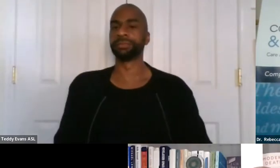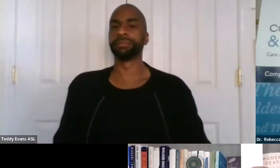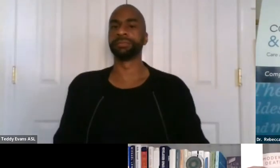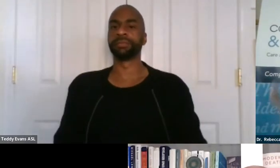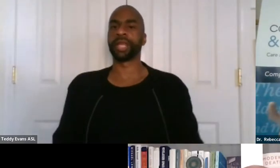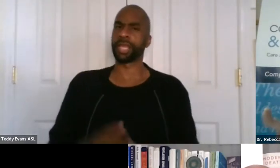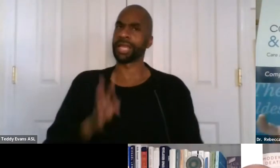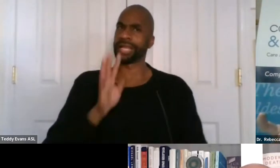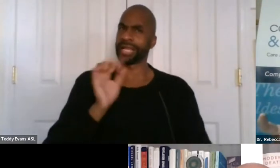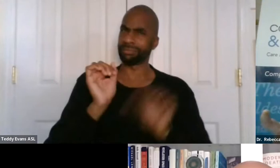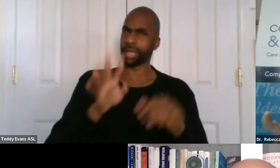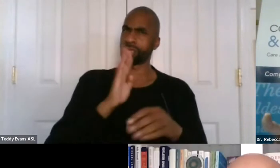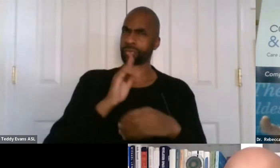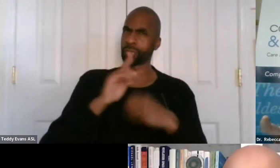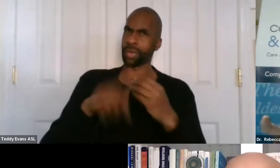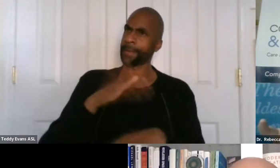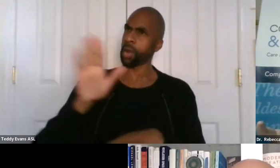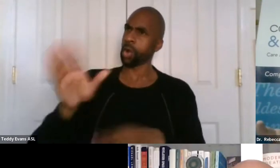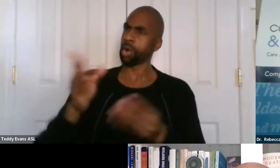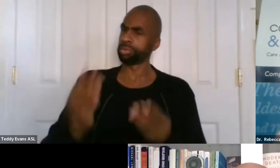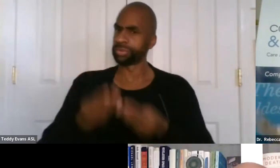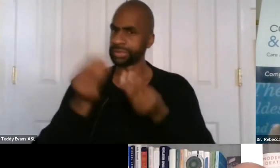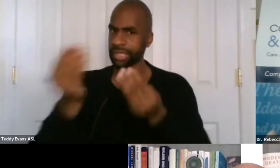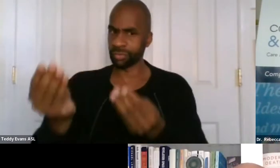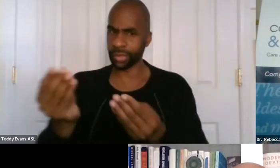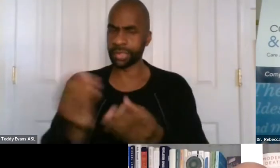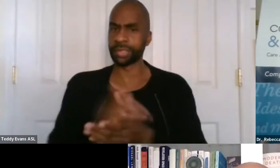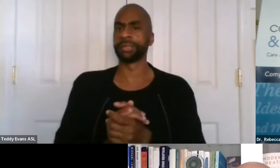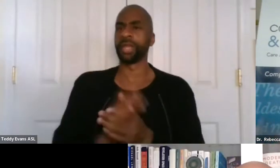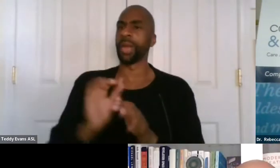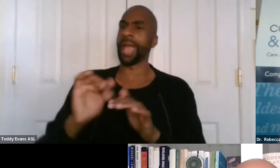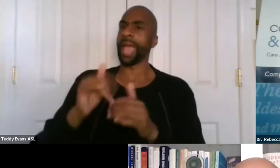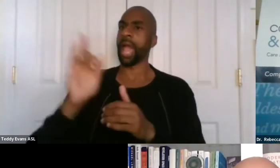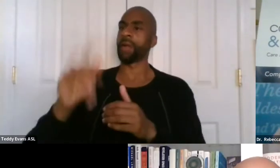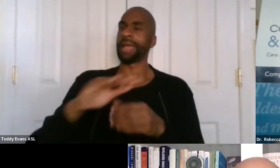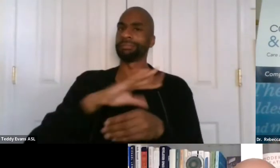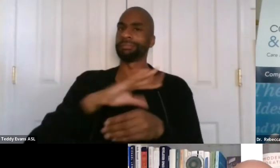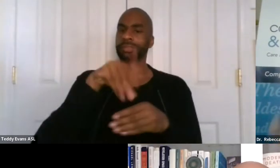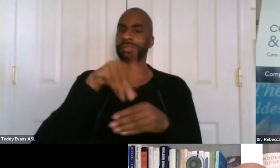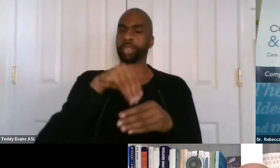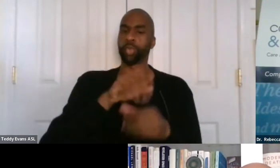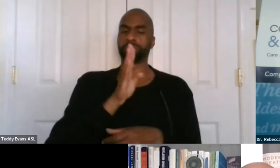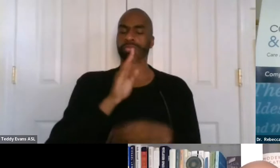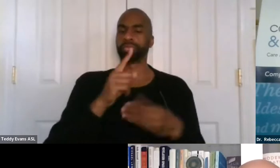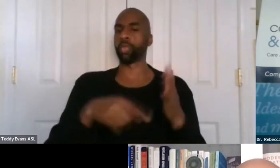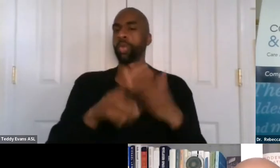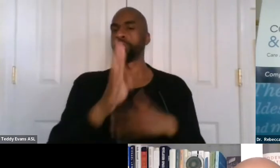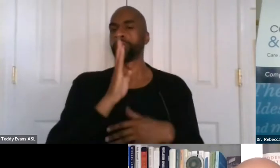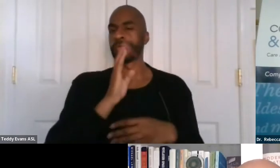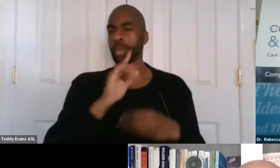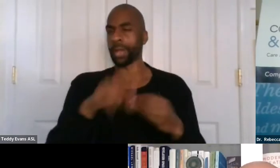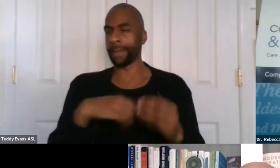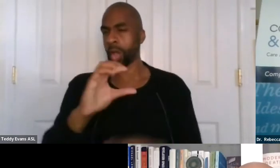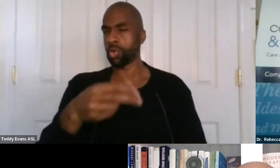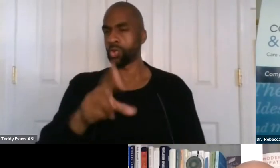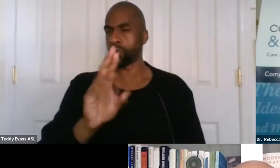that end-of-life concept of pain and suffering fits with some of your what you're talking about with chronic pain? Absolutely.